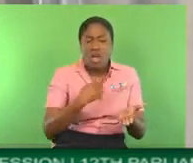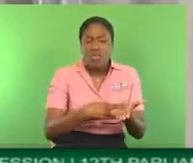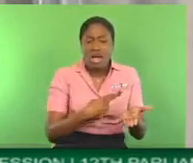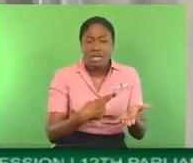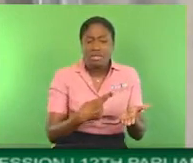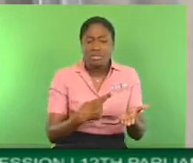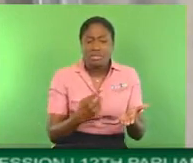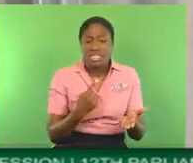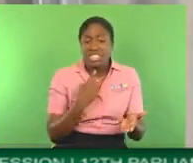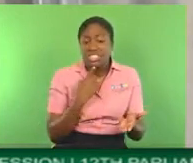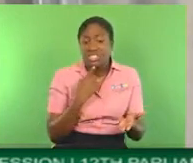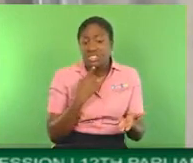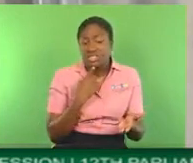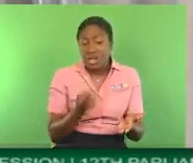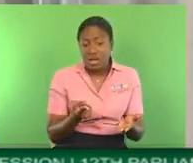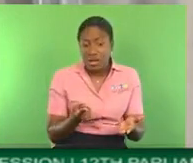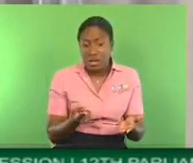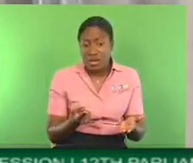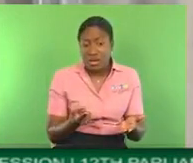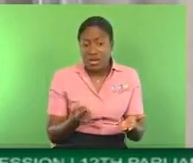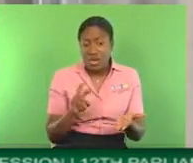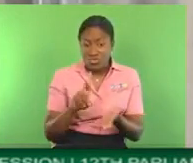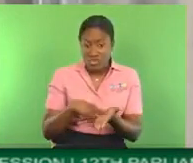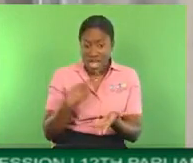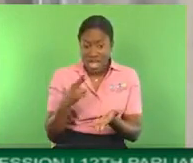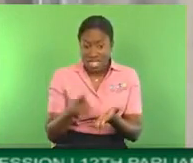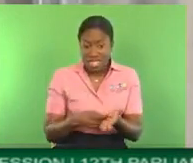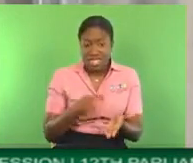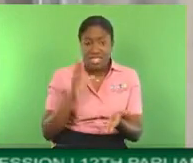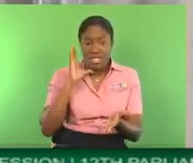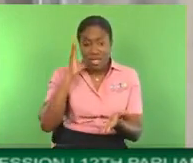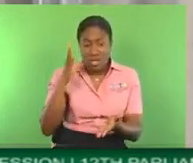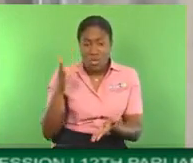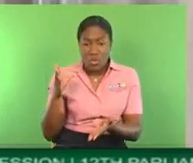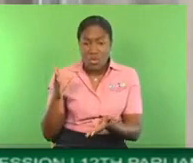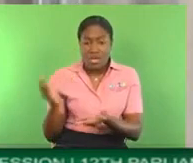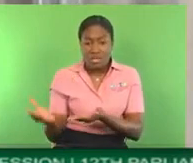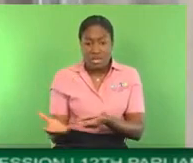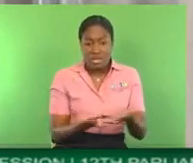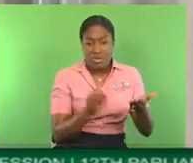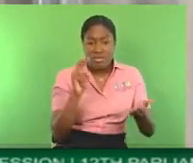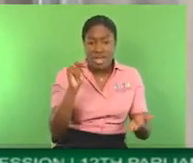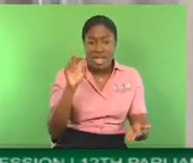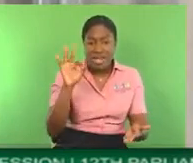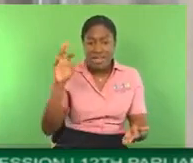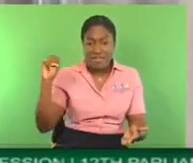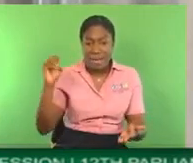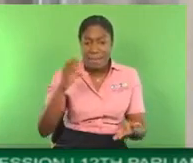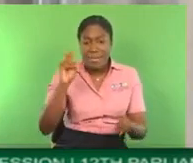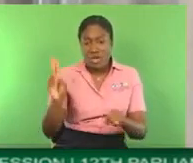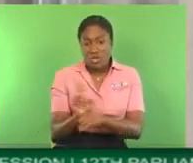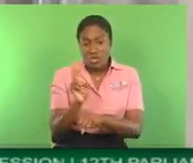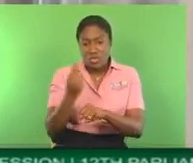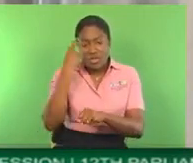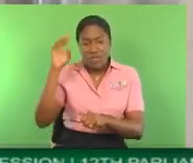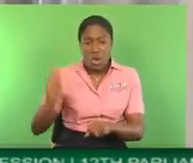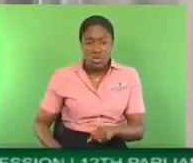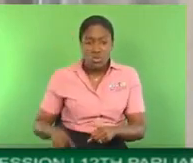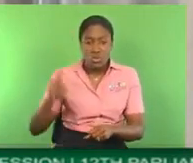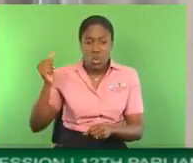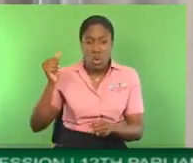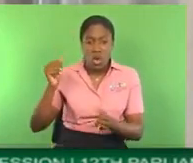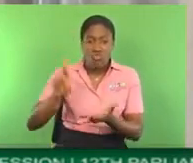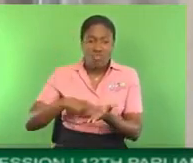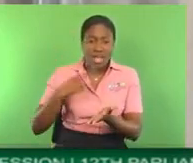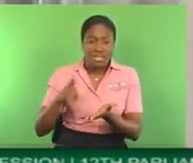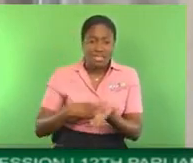he told me that the rice will be taken by national flour mills and it may be used for dog rice because they're